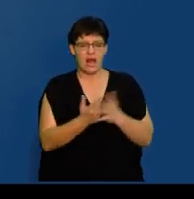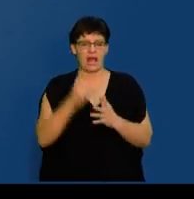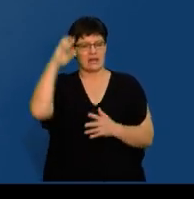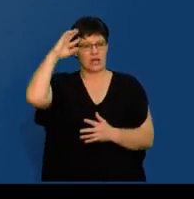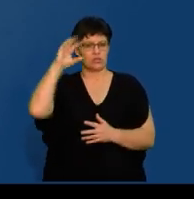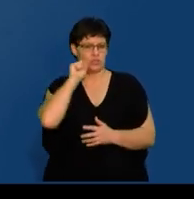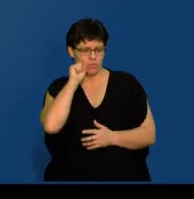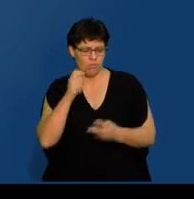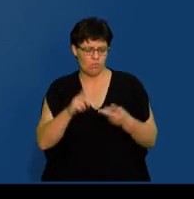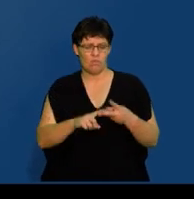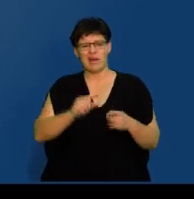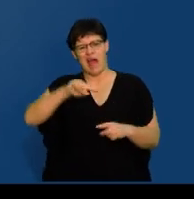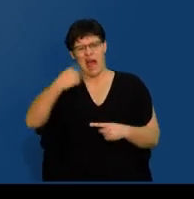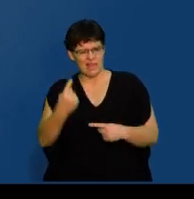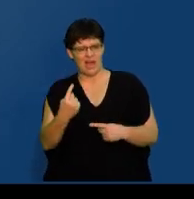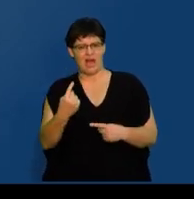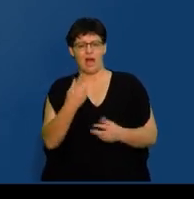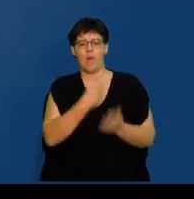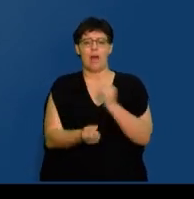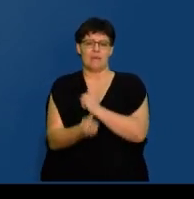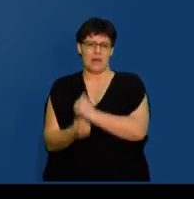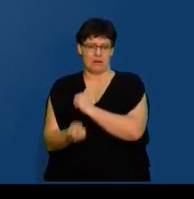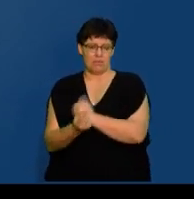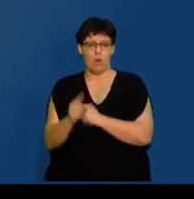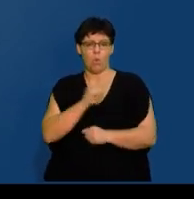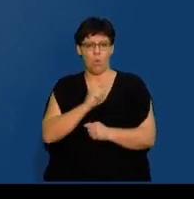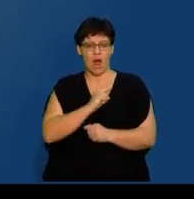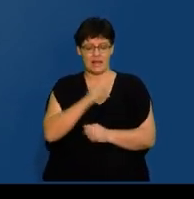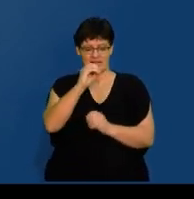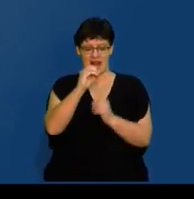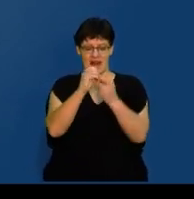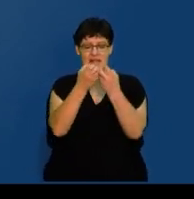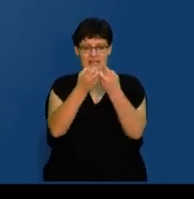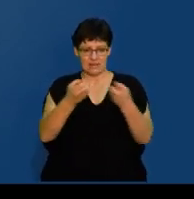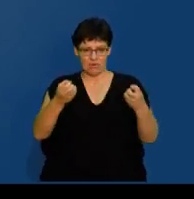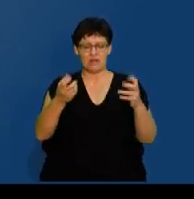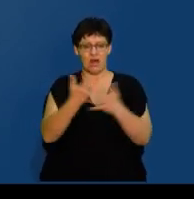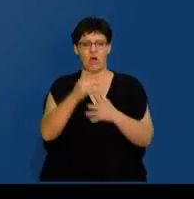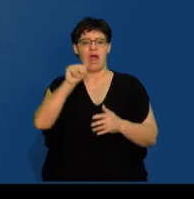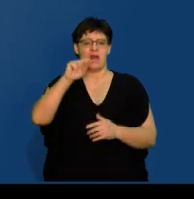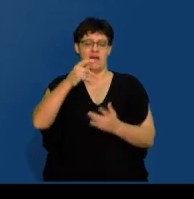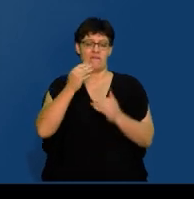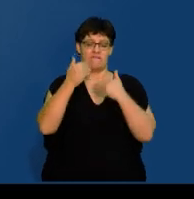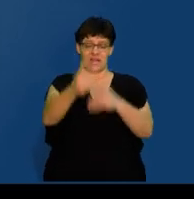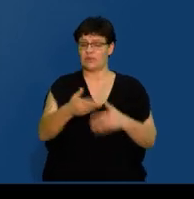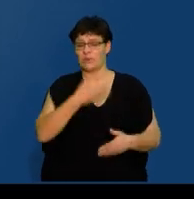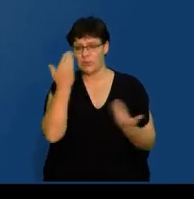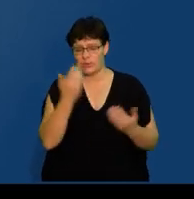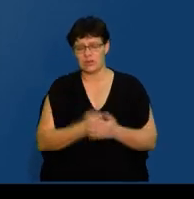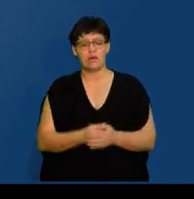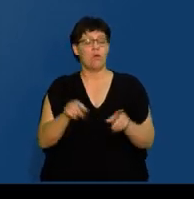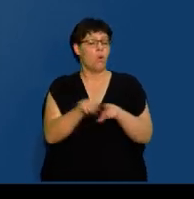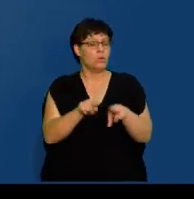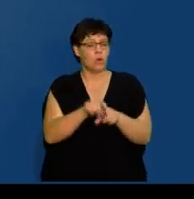syndrome and other syndromes that do occur because of non-separation during anaphase 2. We also need to look at